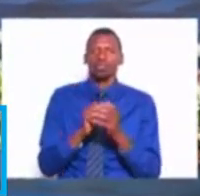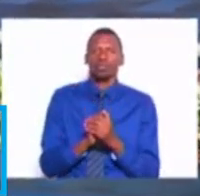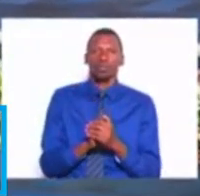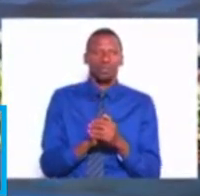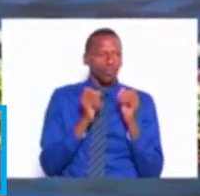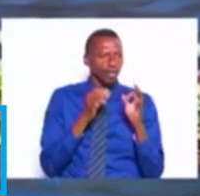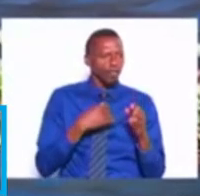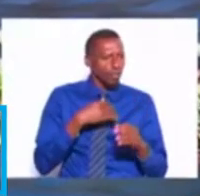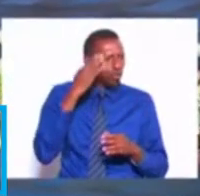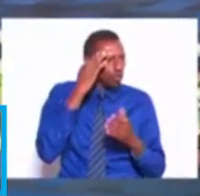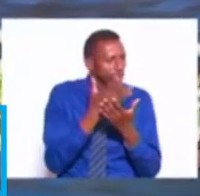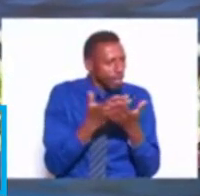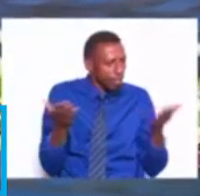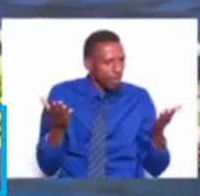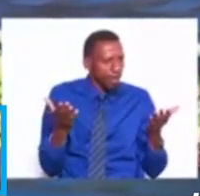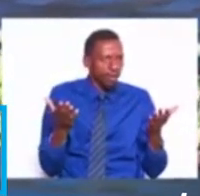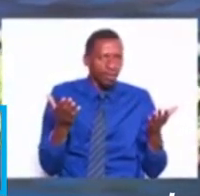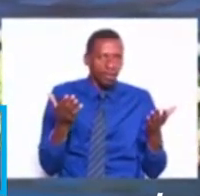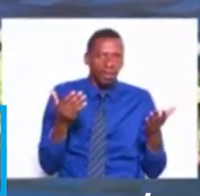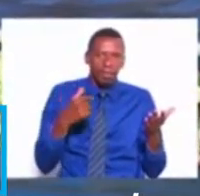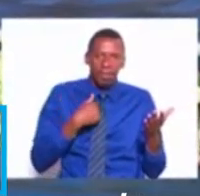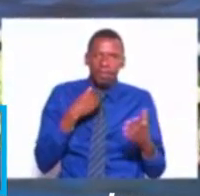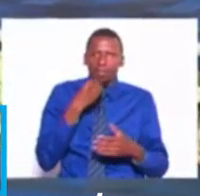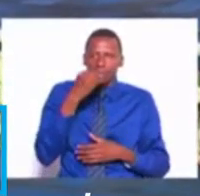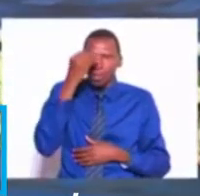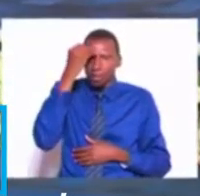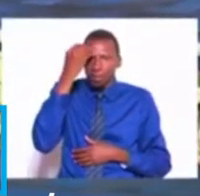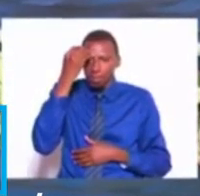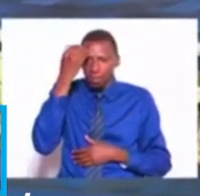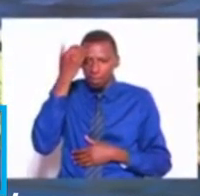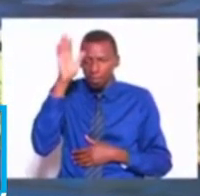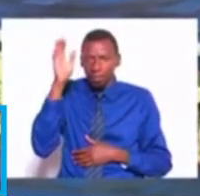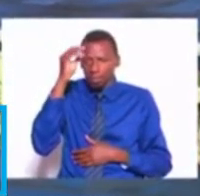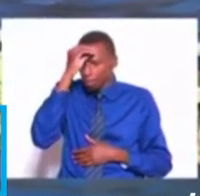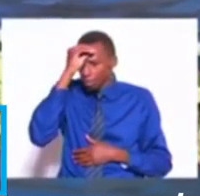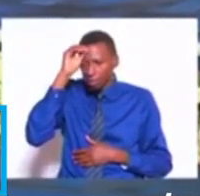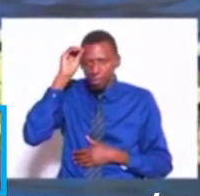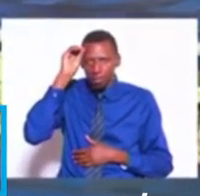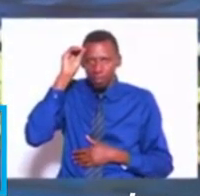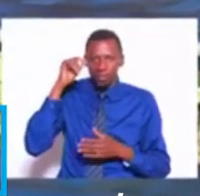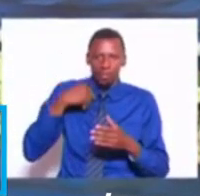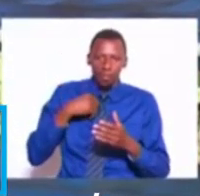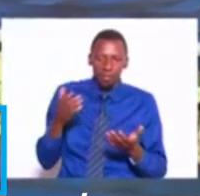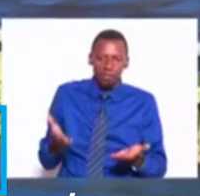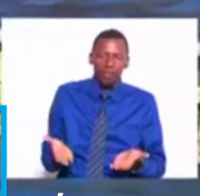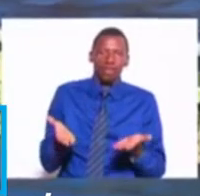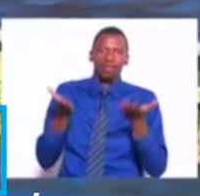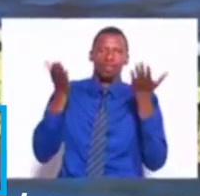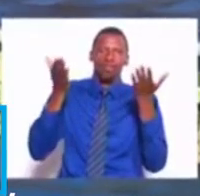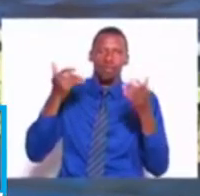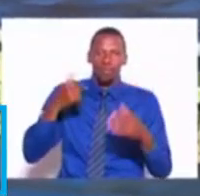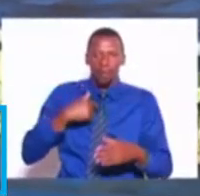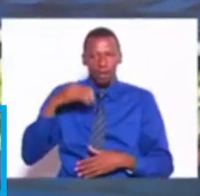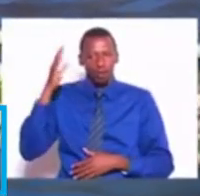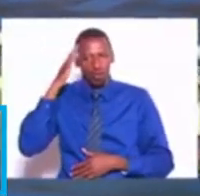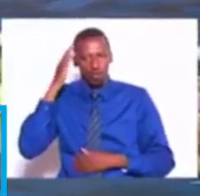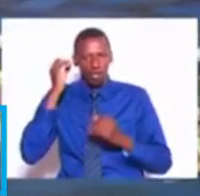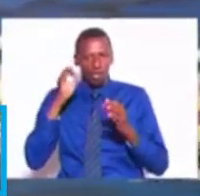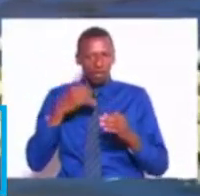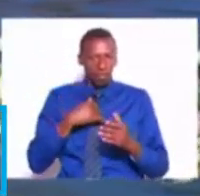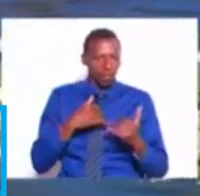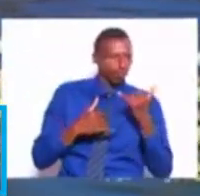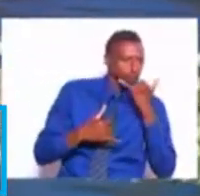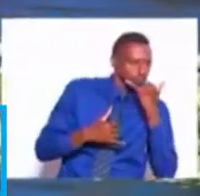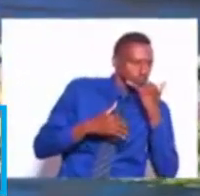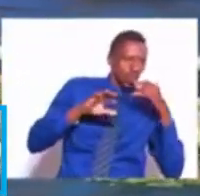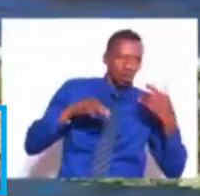I know something, I will pretend as if I don't know, so that I can improve my knowledge, whether I'm right or wrong.